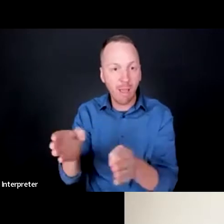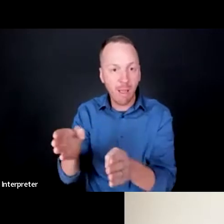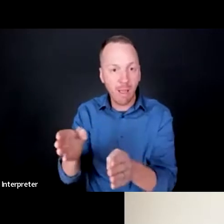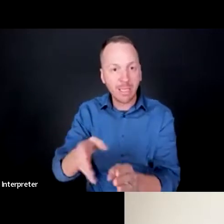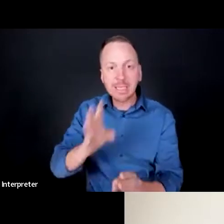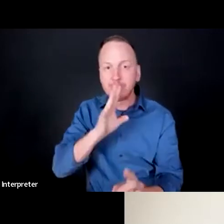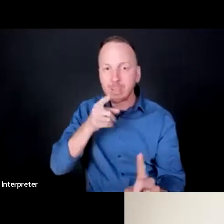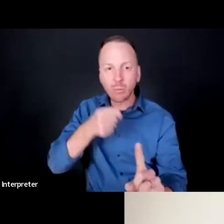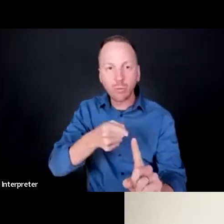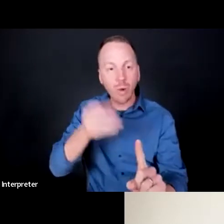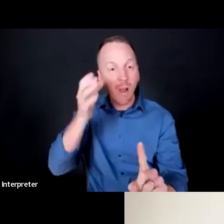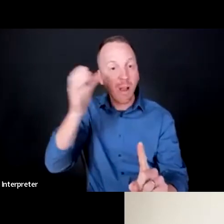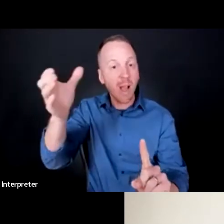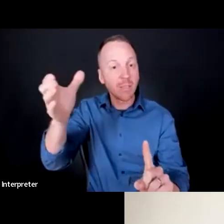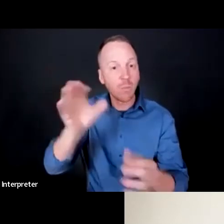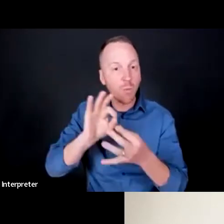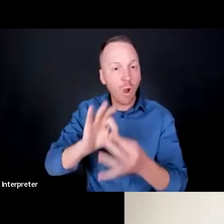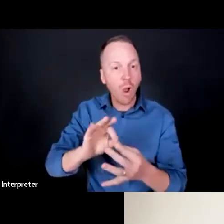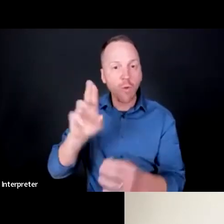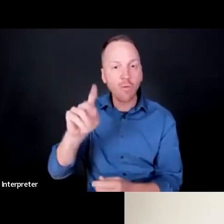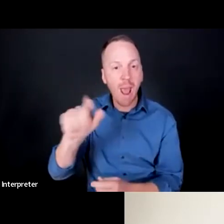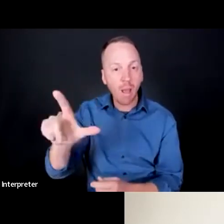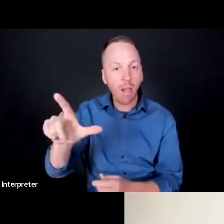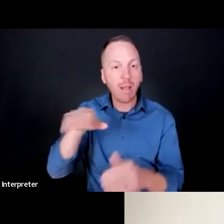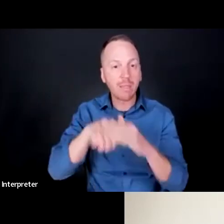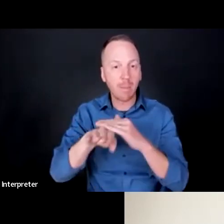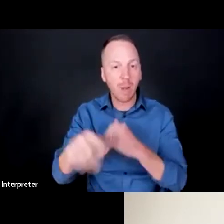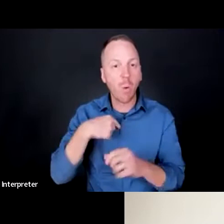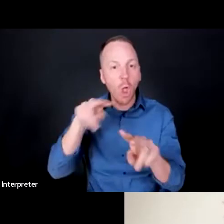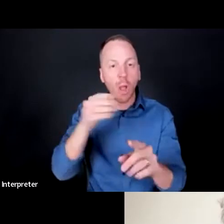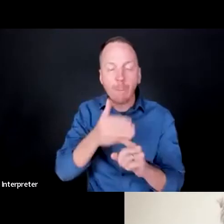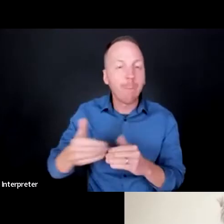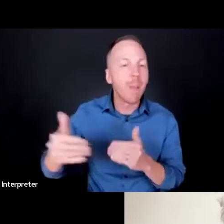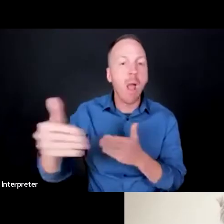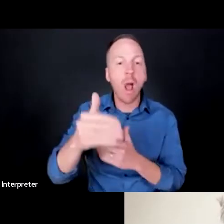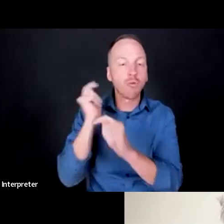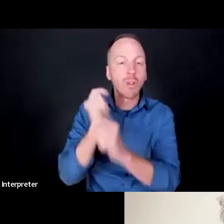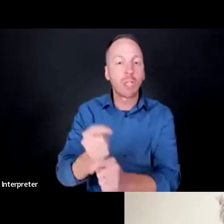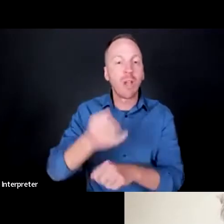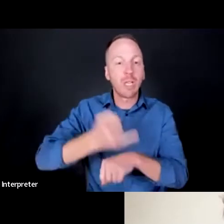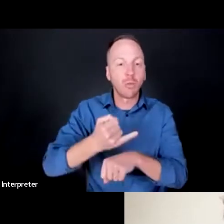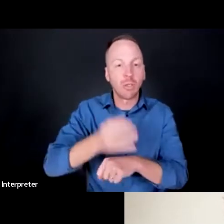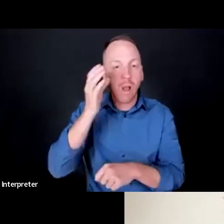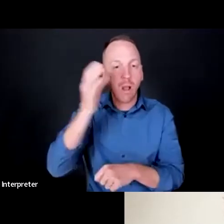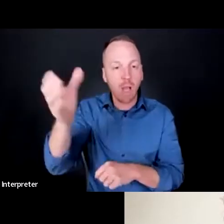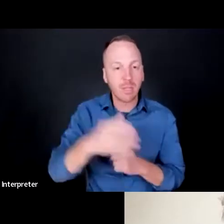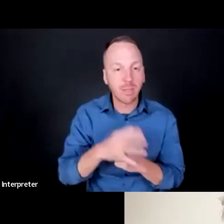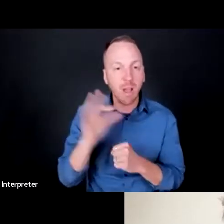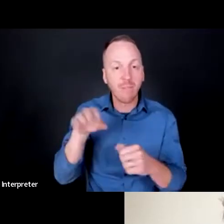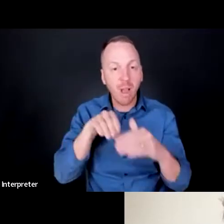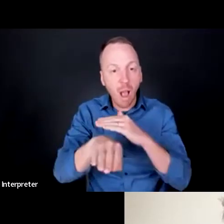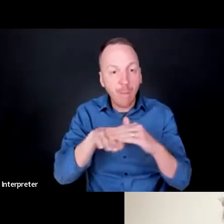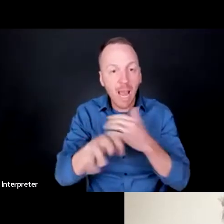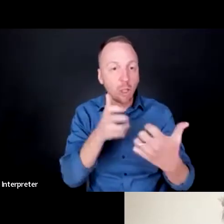speaks about a concept regarding radical accessibility, where we look beyond the traditional institutional concepts of accommodation